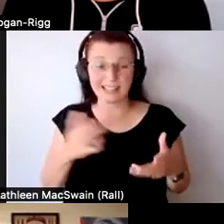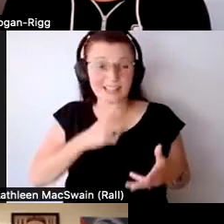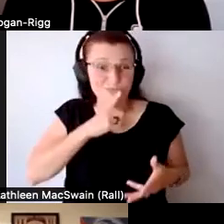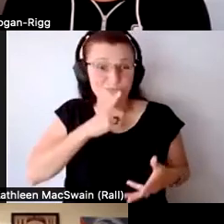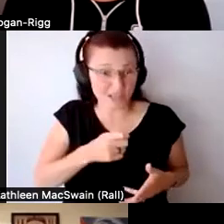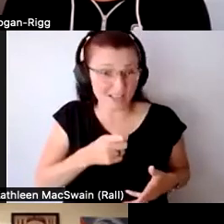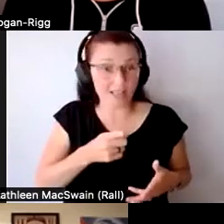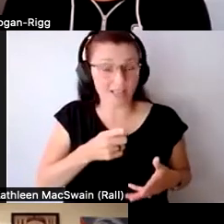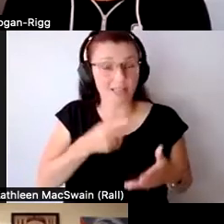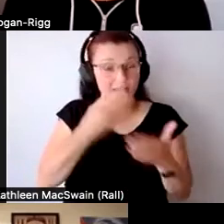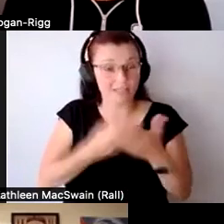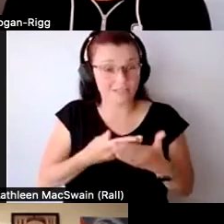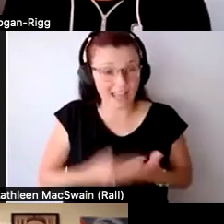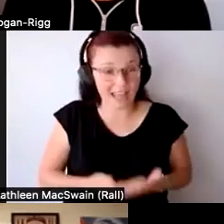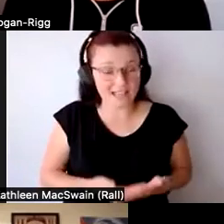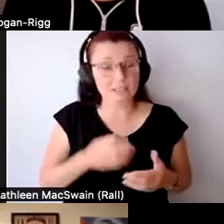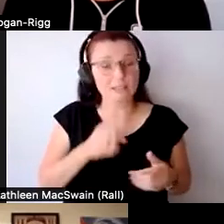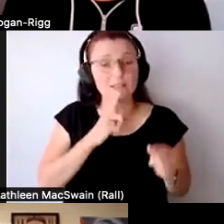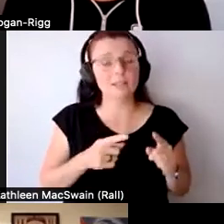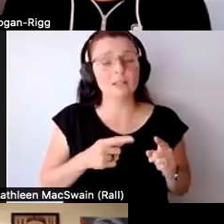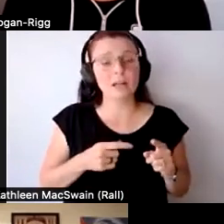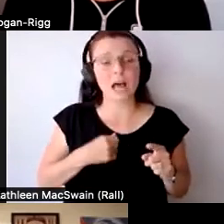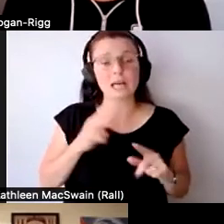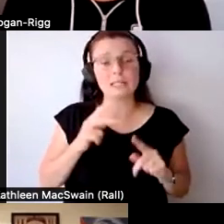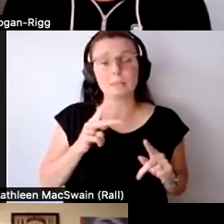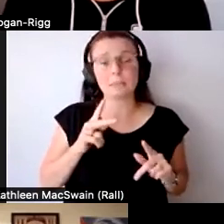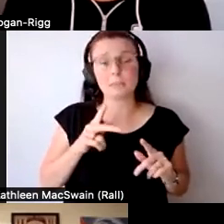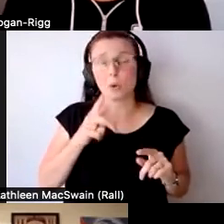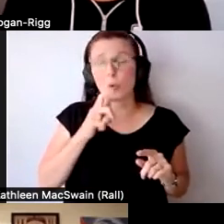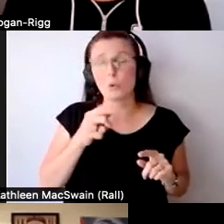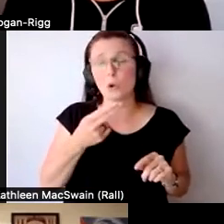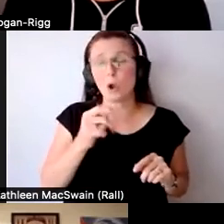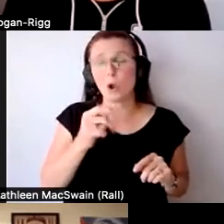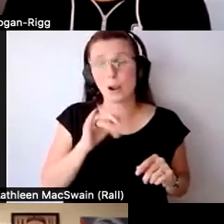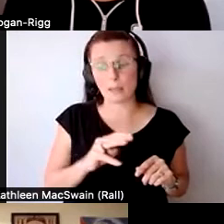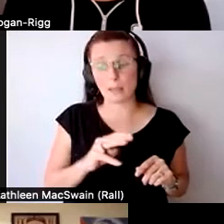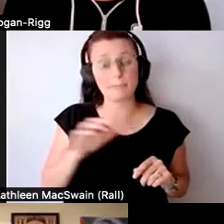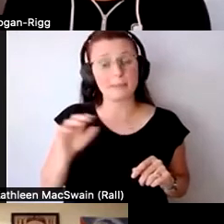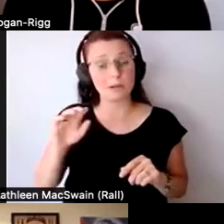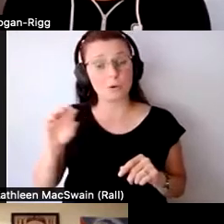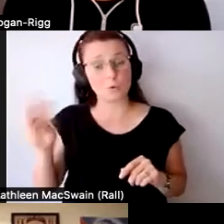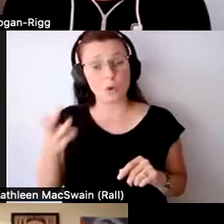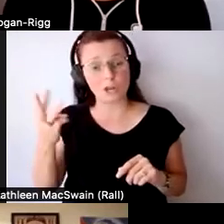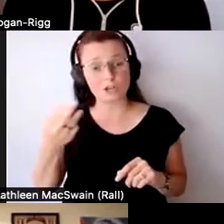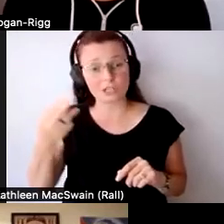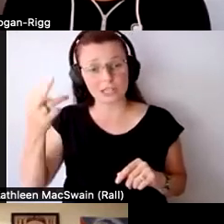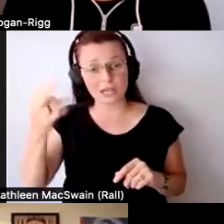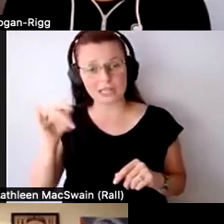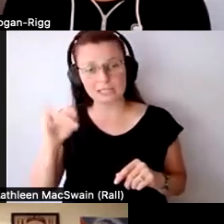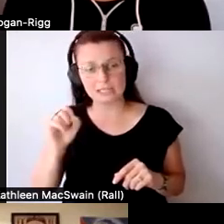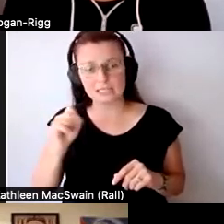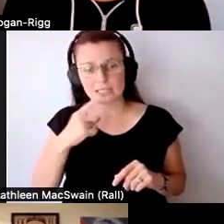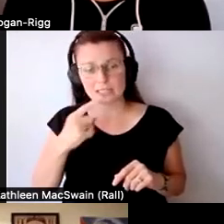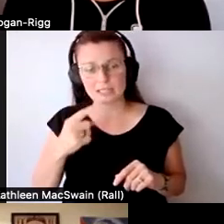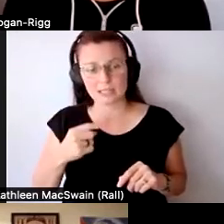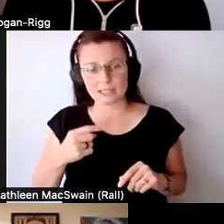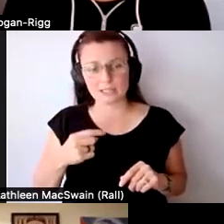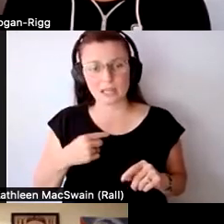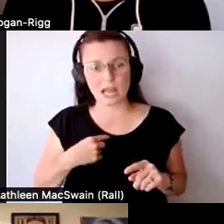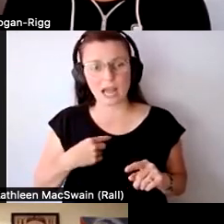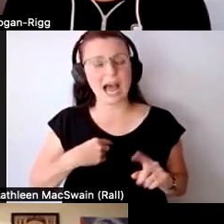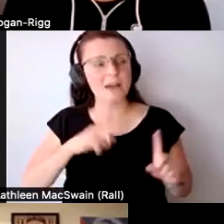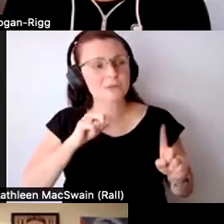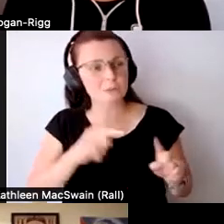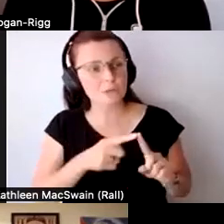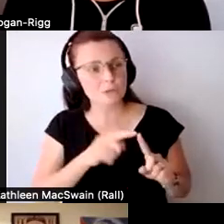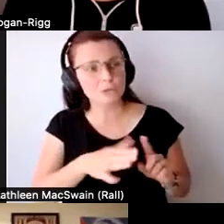both in the Harlem and Washington Heights is I responded to your request. And they were like, we didn't make a request. I'm like, you did. You said you